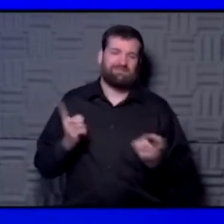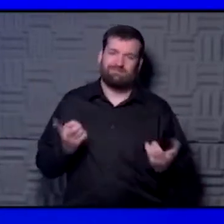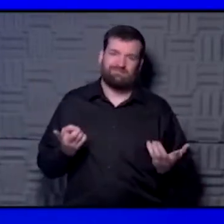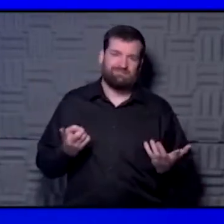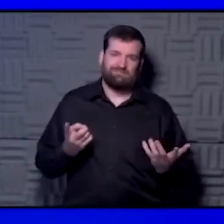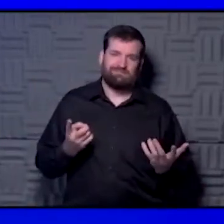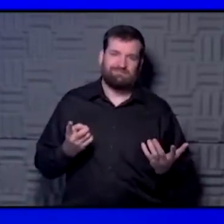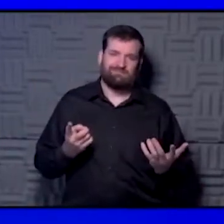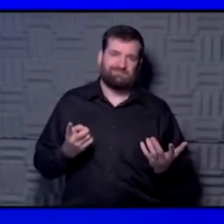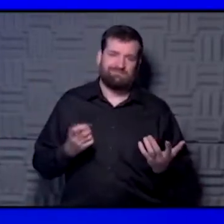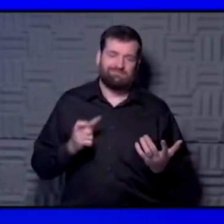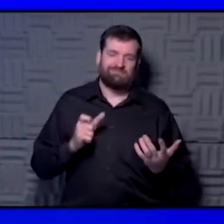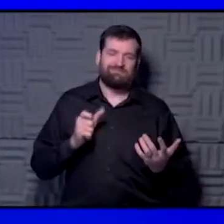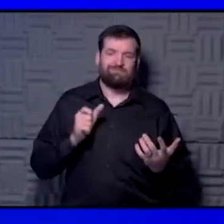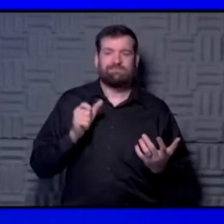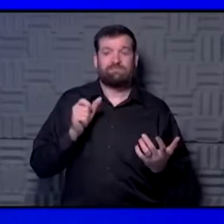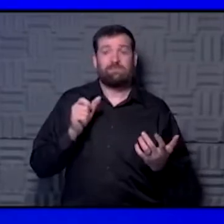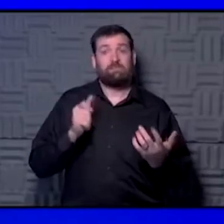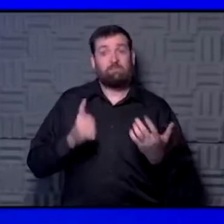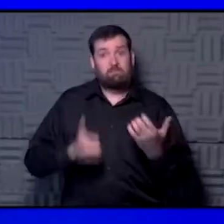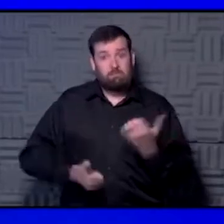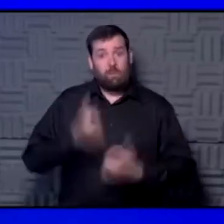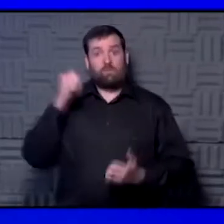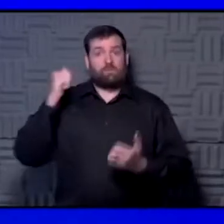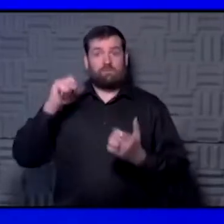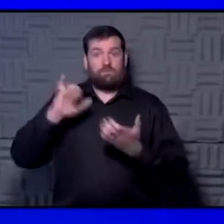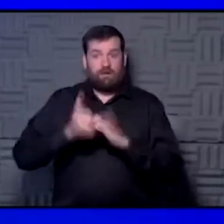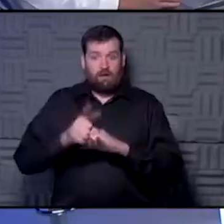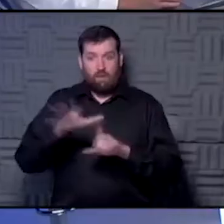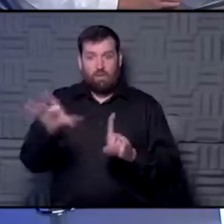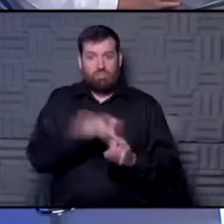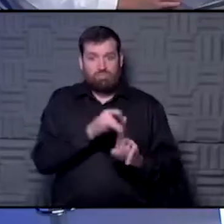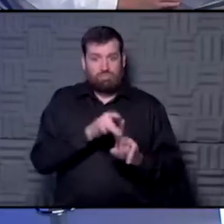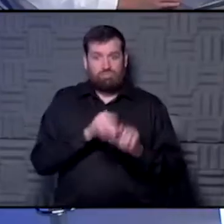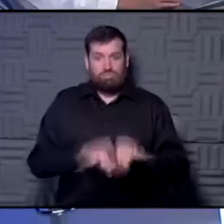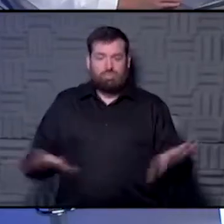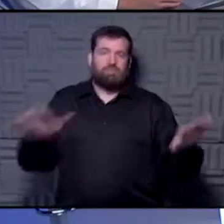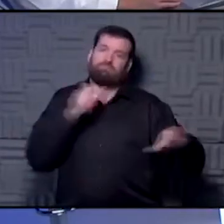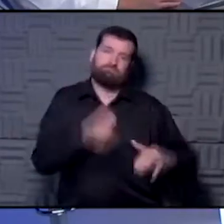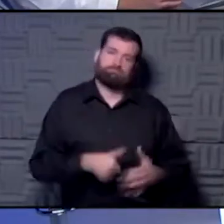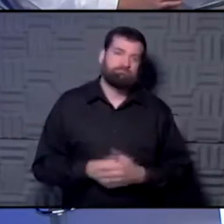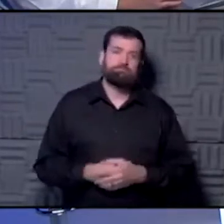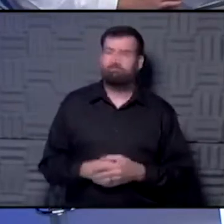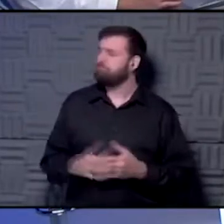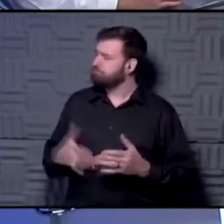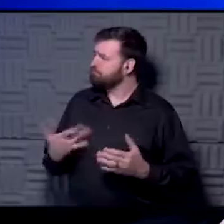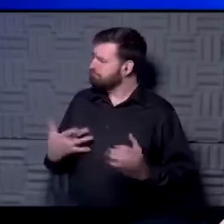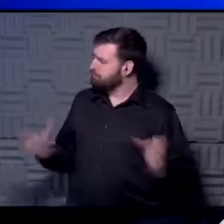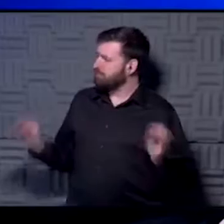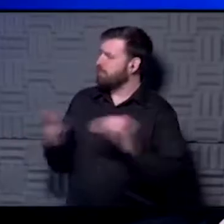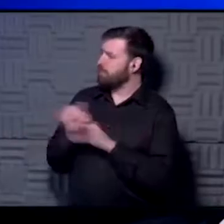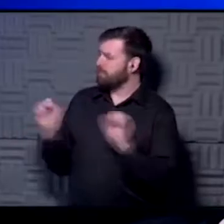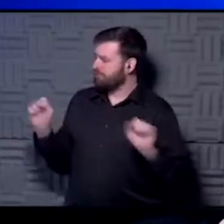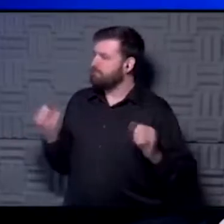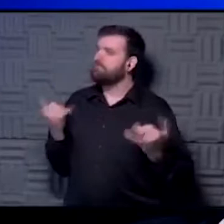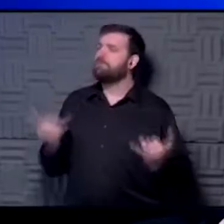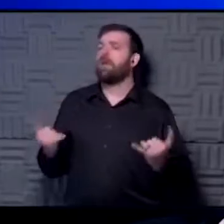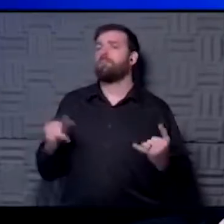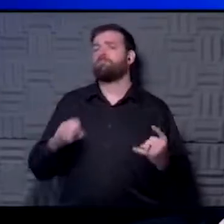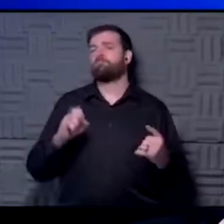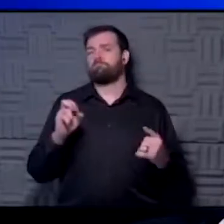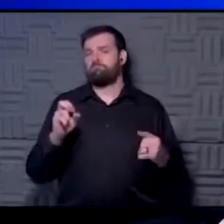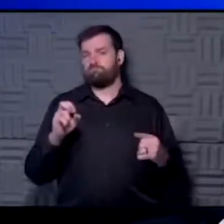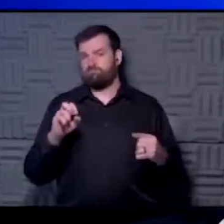probably and is not actually the major way that it's spread. Yeah, so I think we feel safer about that than we did. So let me ask you guys both